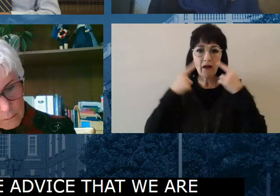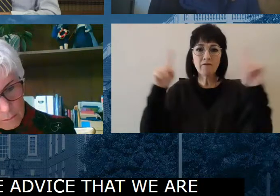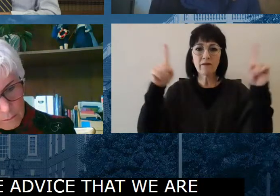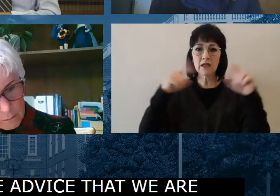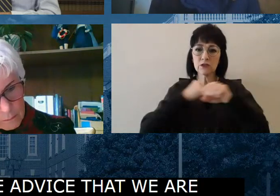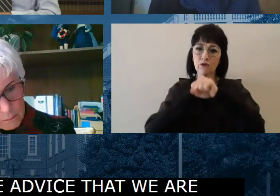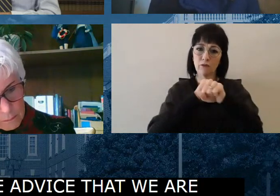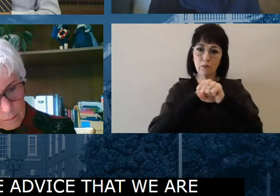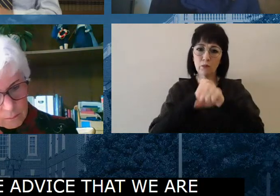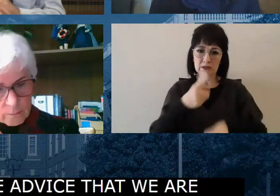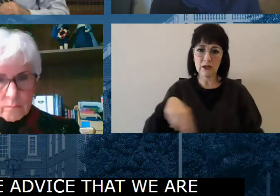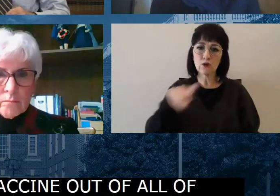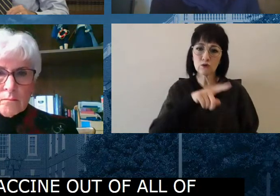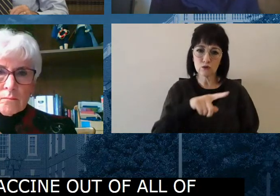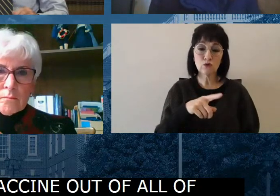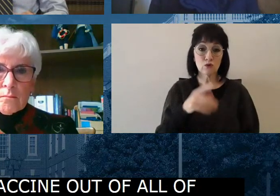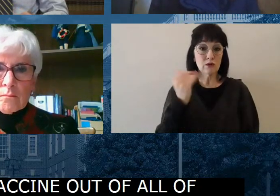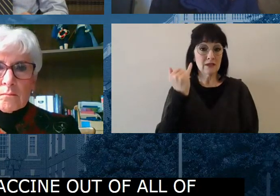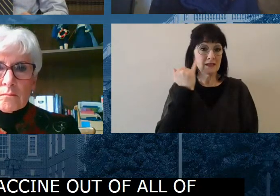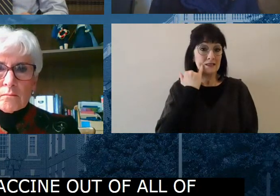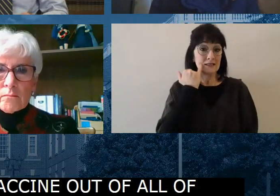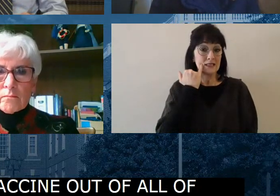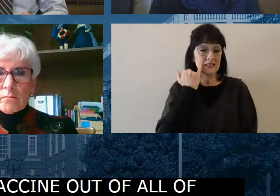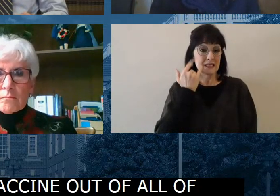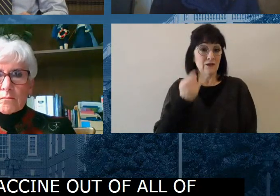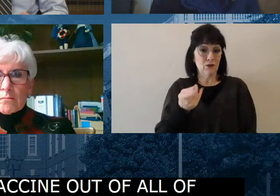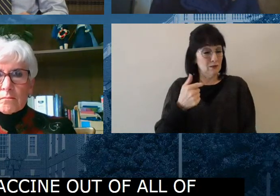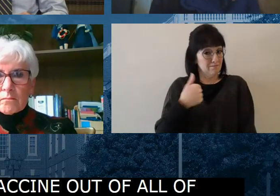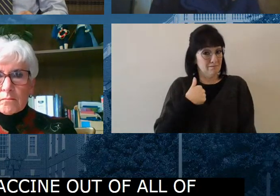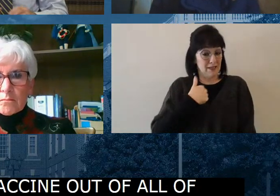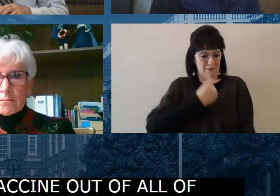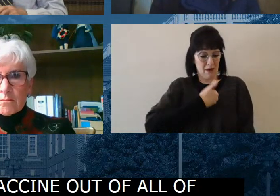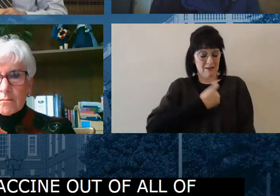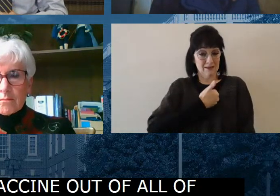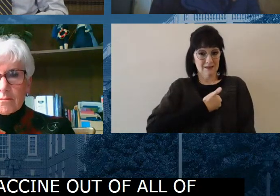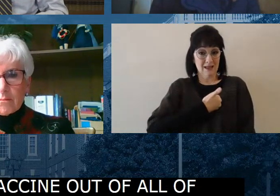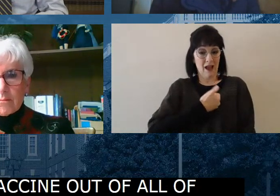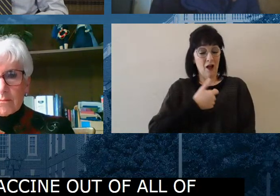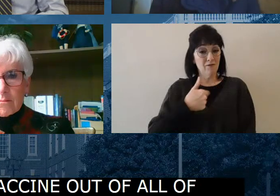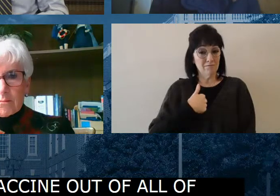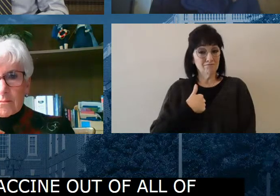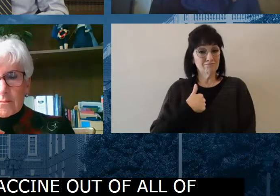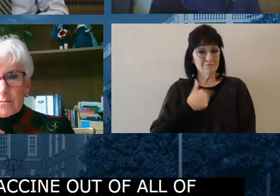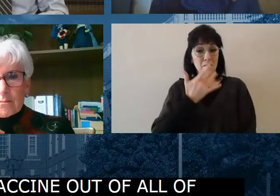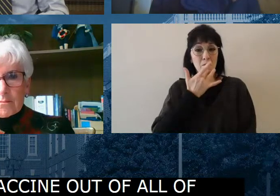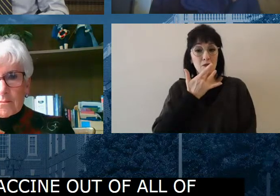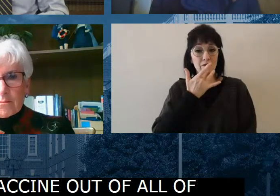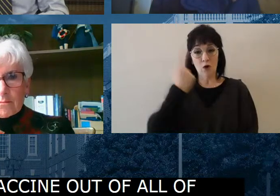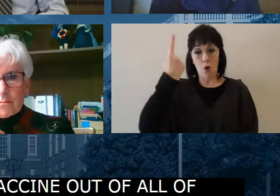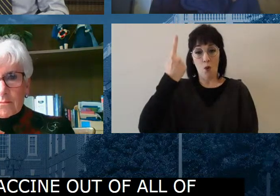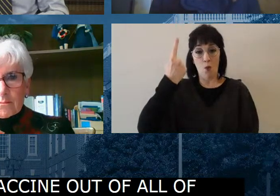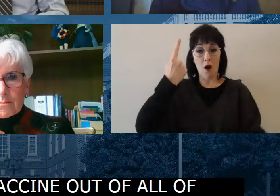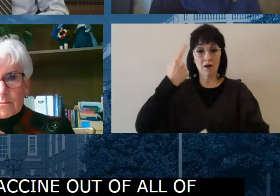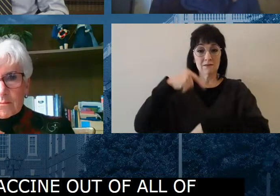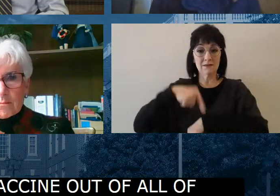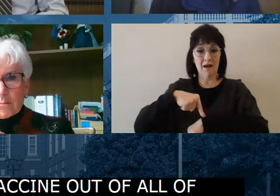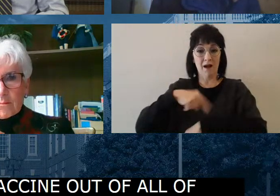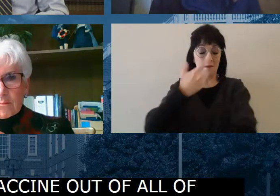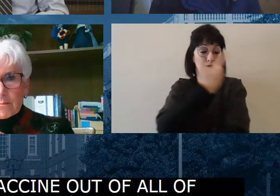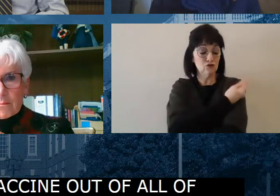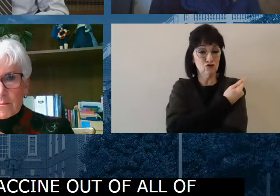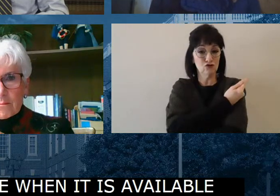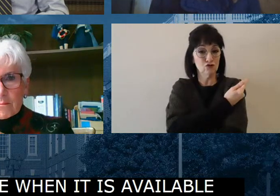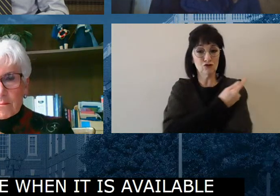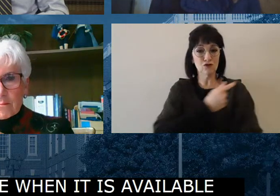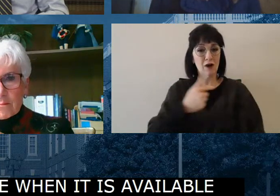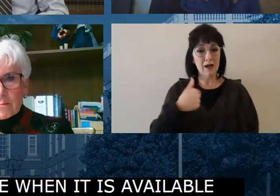available. I, for one, like the whole idea of a one-dose vaccine and would be pleased to lead the way if need